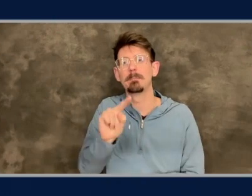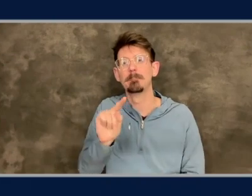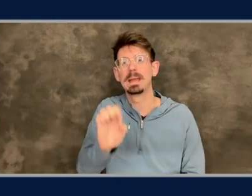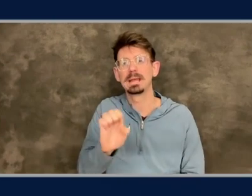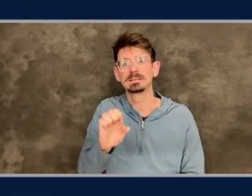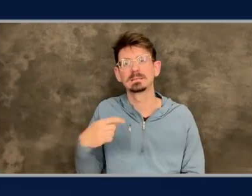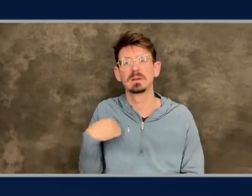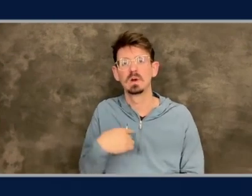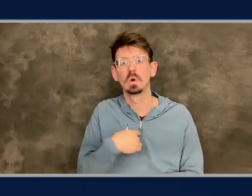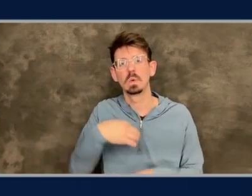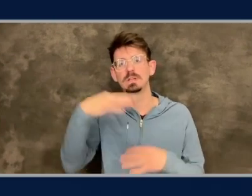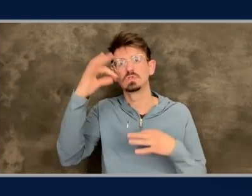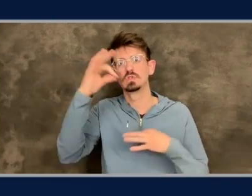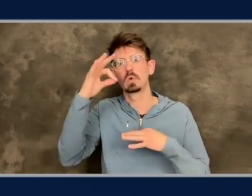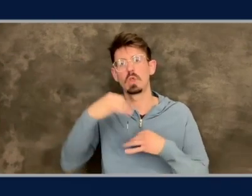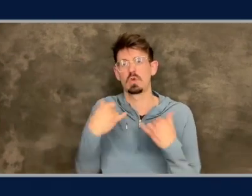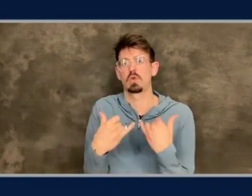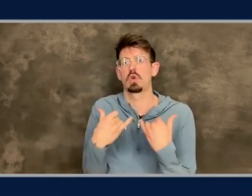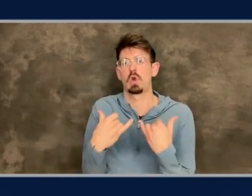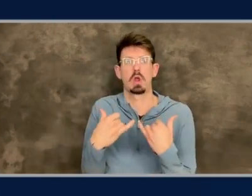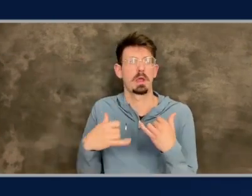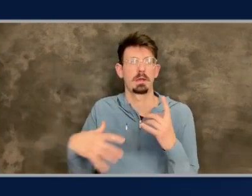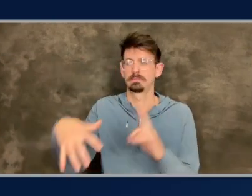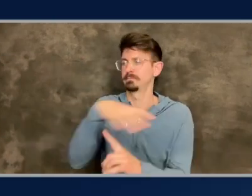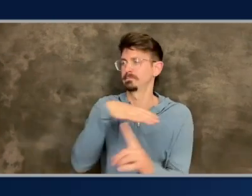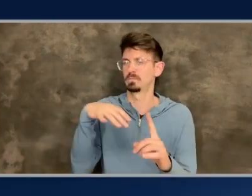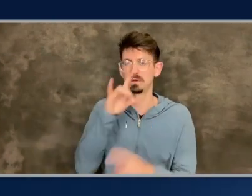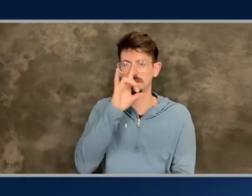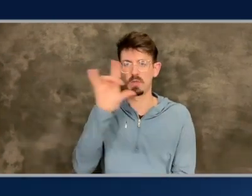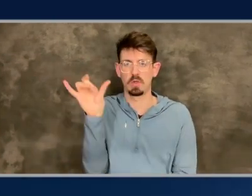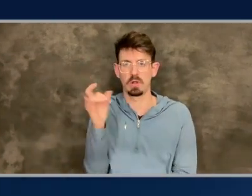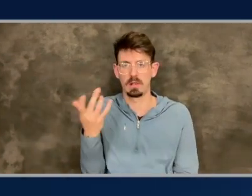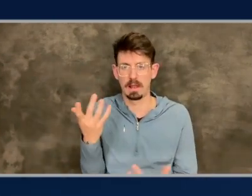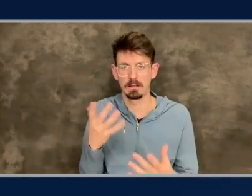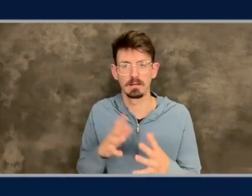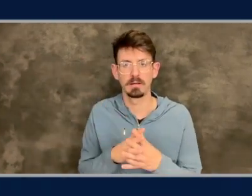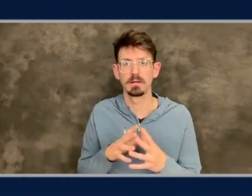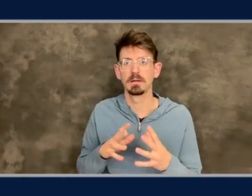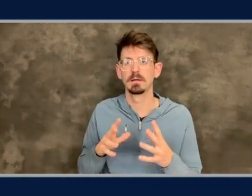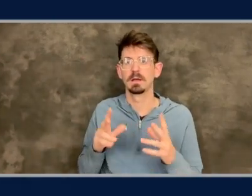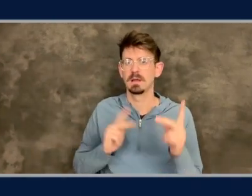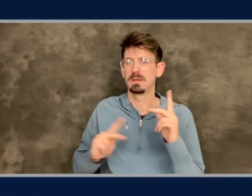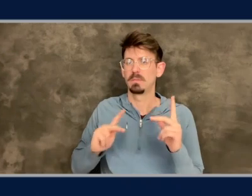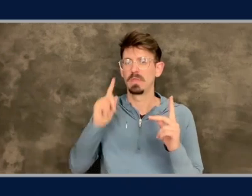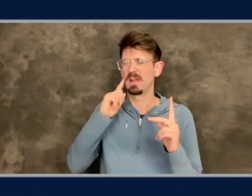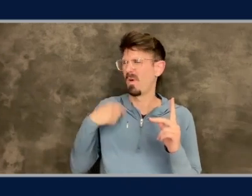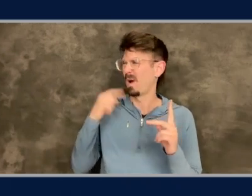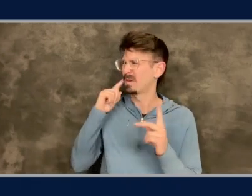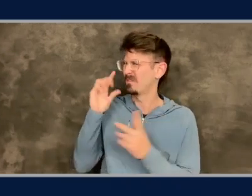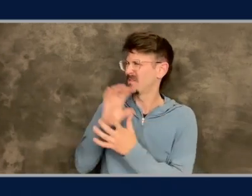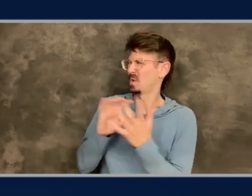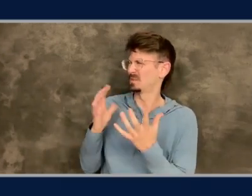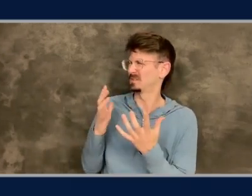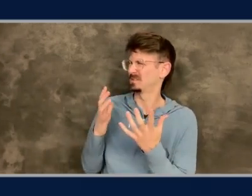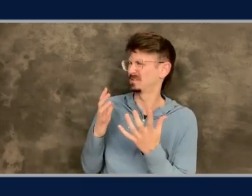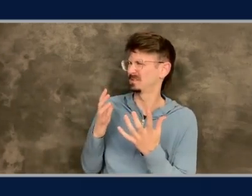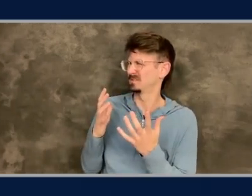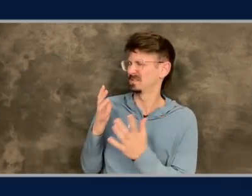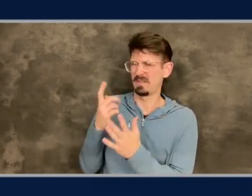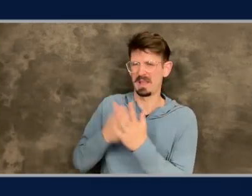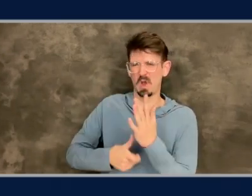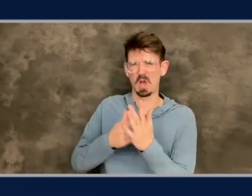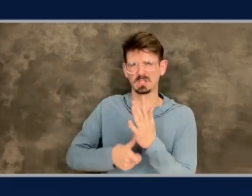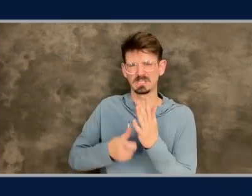what's the current landscape look like. People feel confused and they have to do that cost computation by themselves.